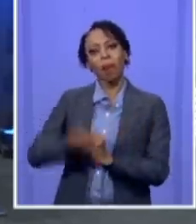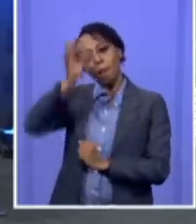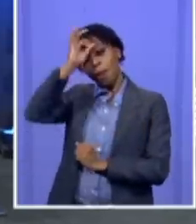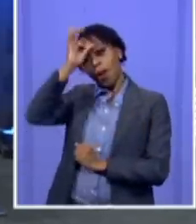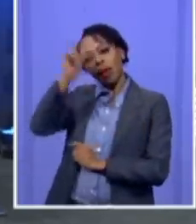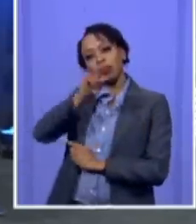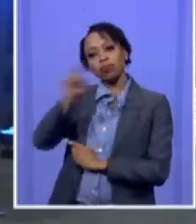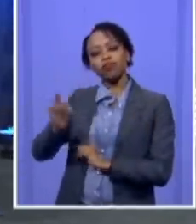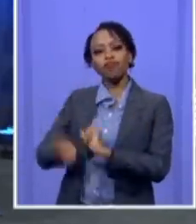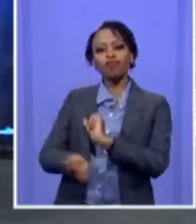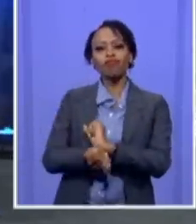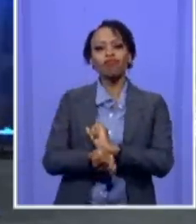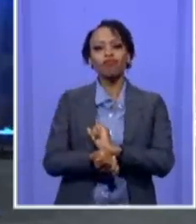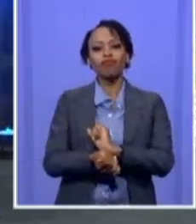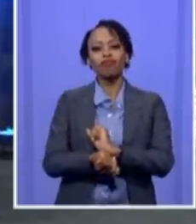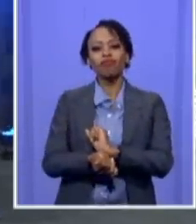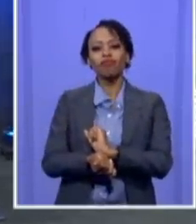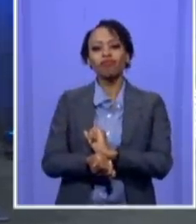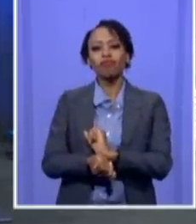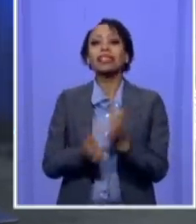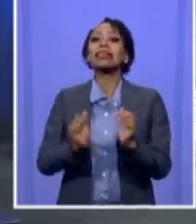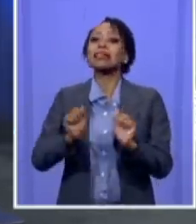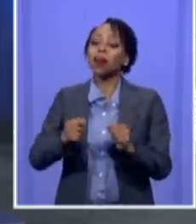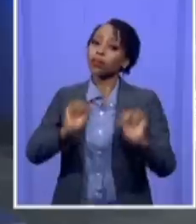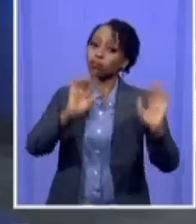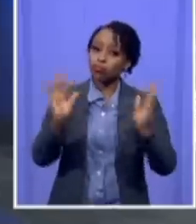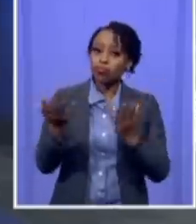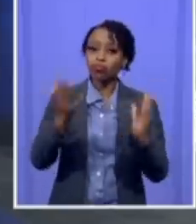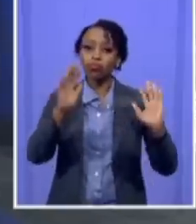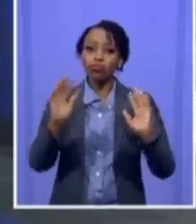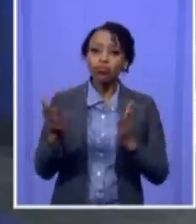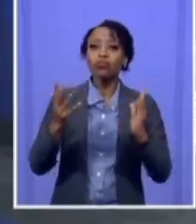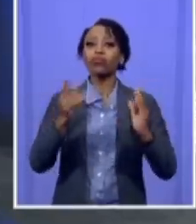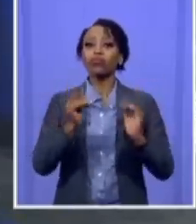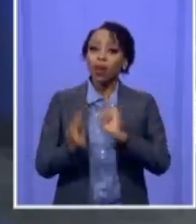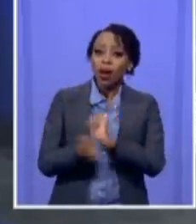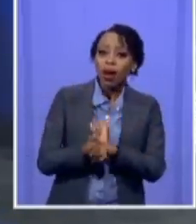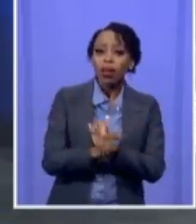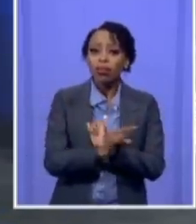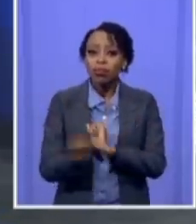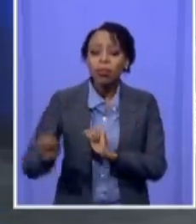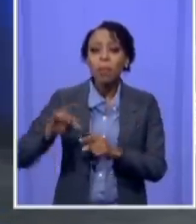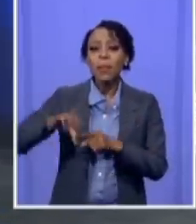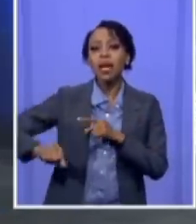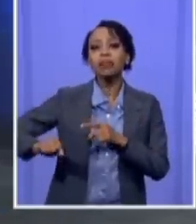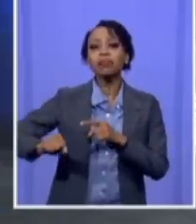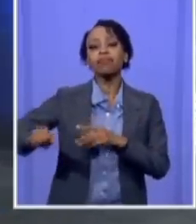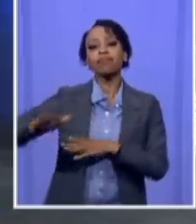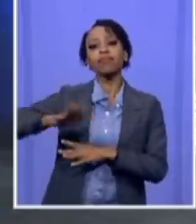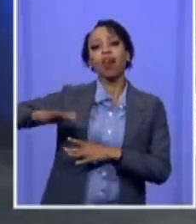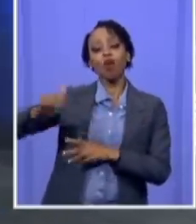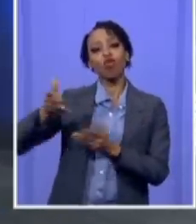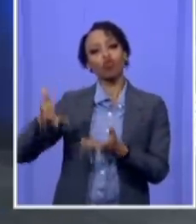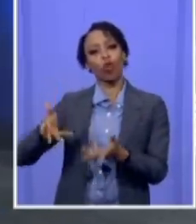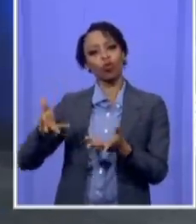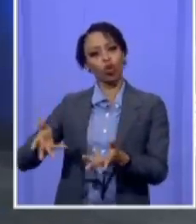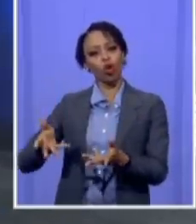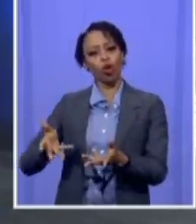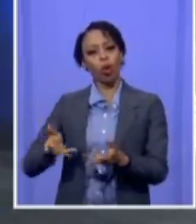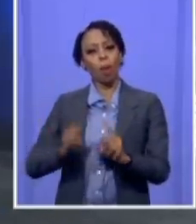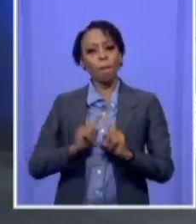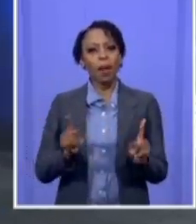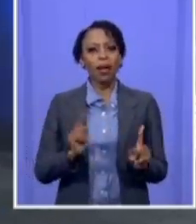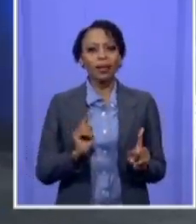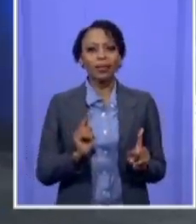are arresting, which is commendable, arrest those who you find at these spots. Who are